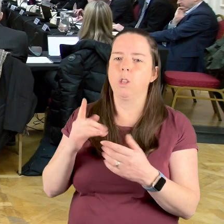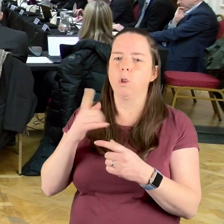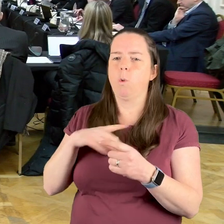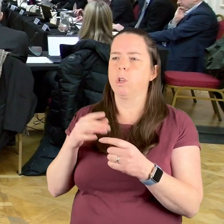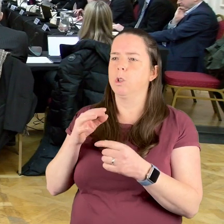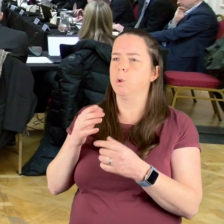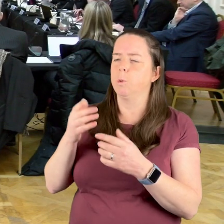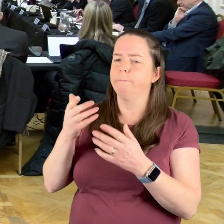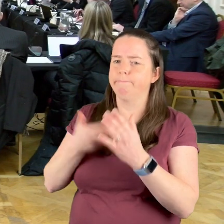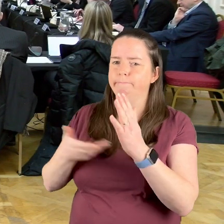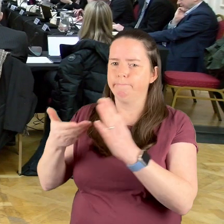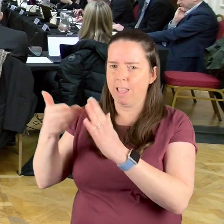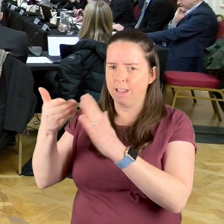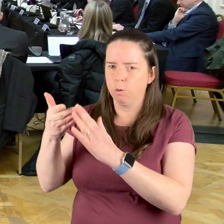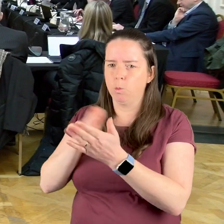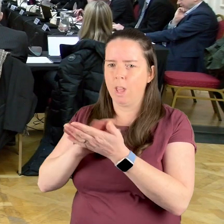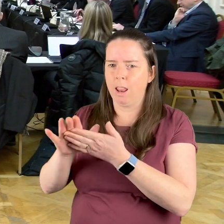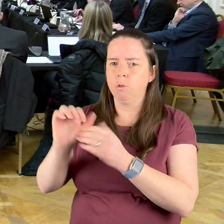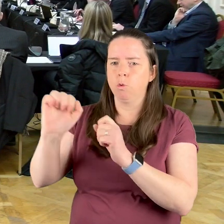on the